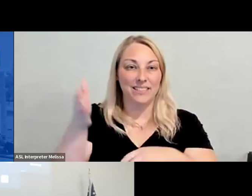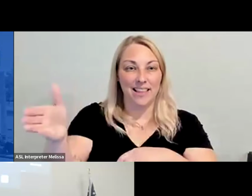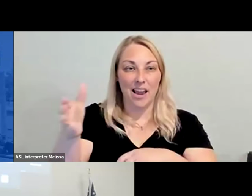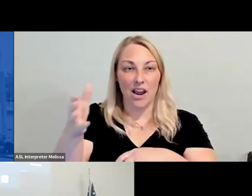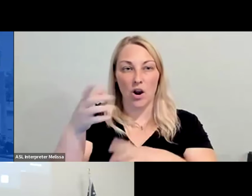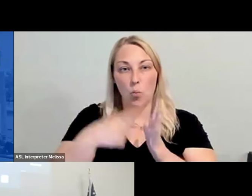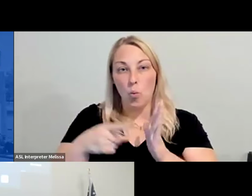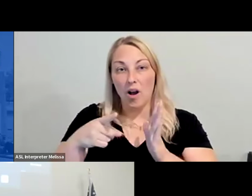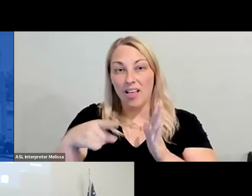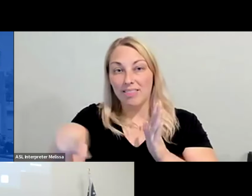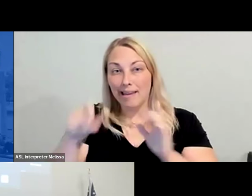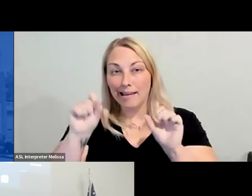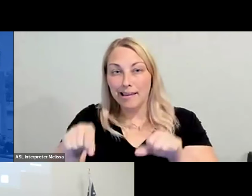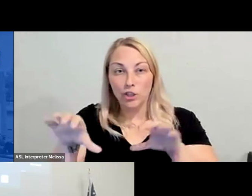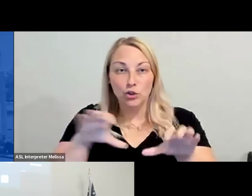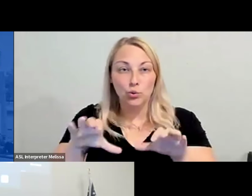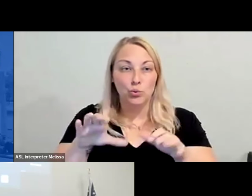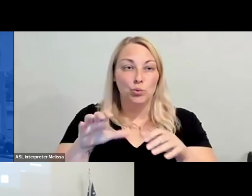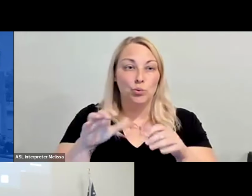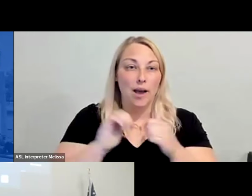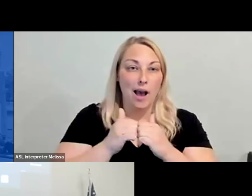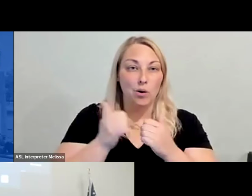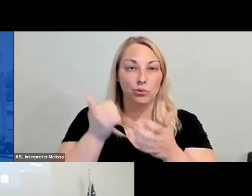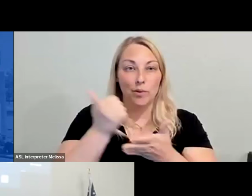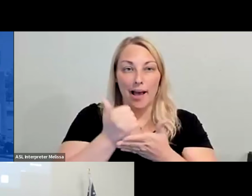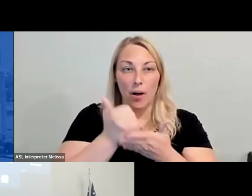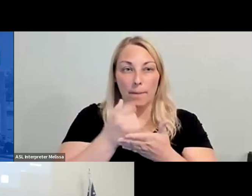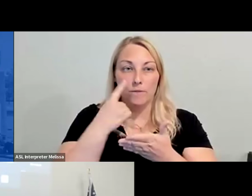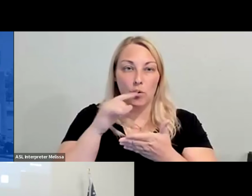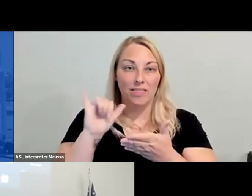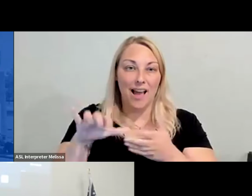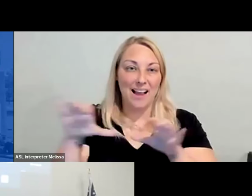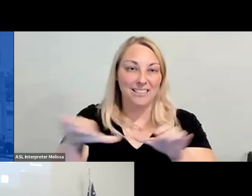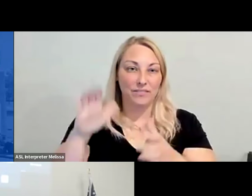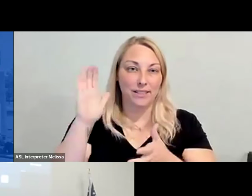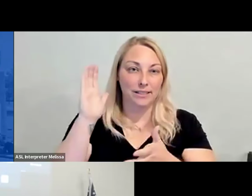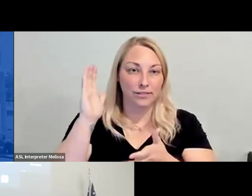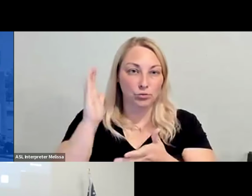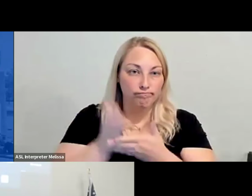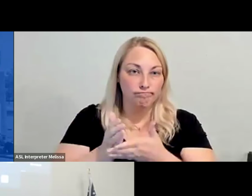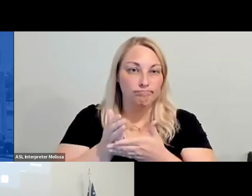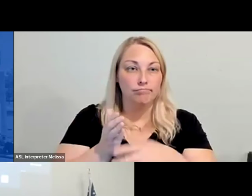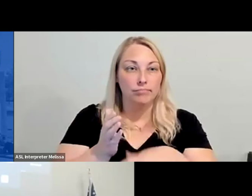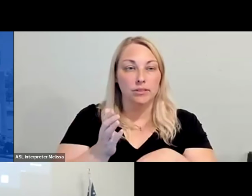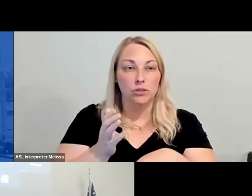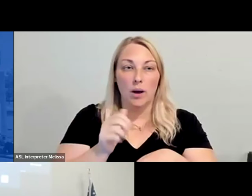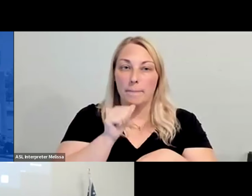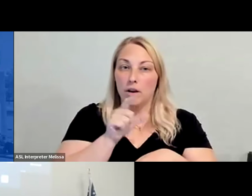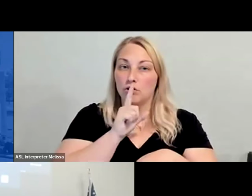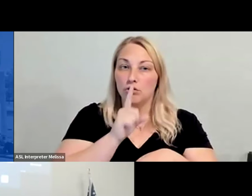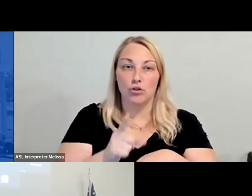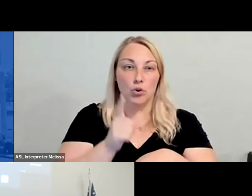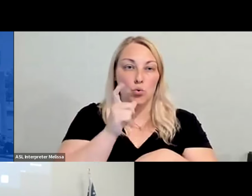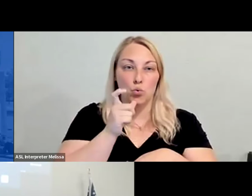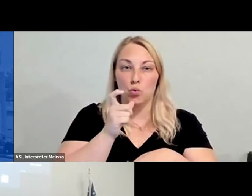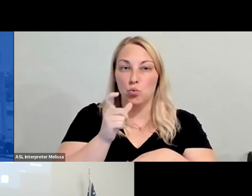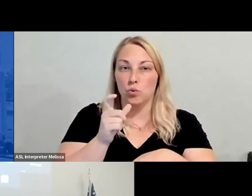they get the help that they need to try to get some of the activity done. So I wanted to say that too, because I'm not sure who's the commissioner